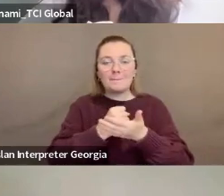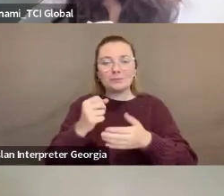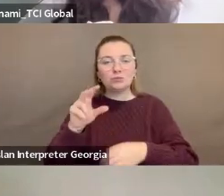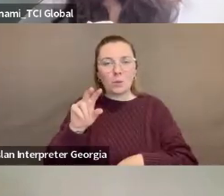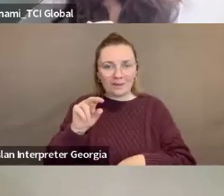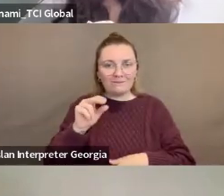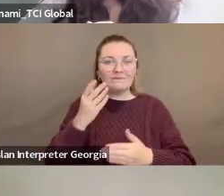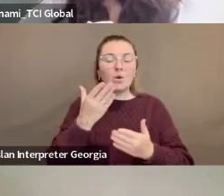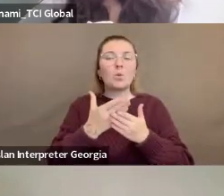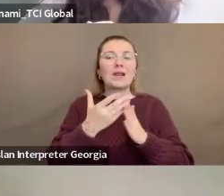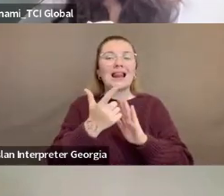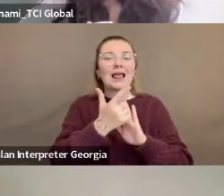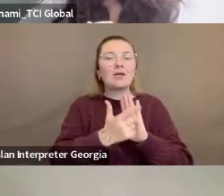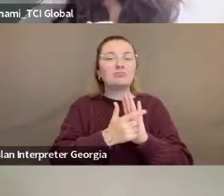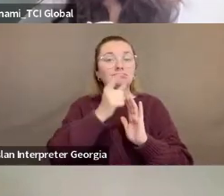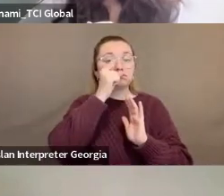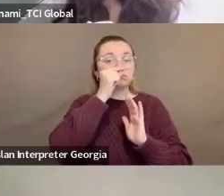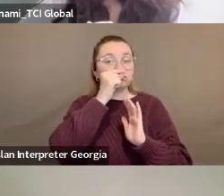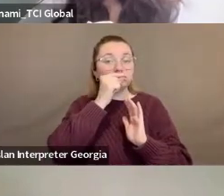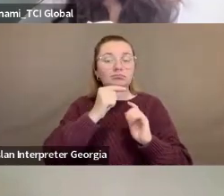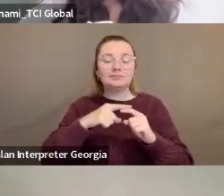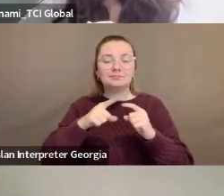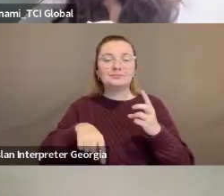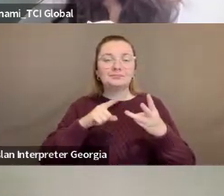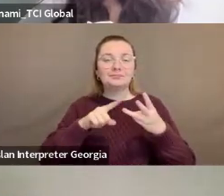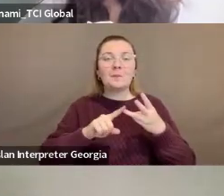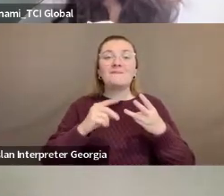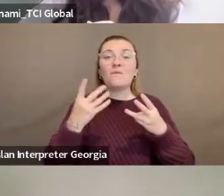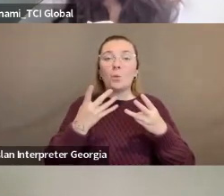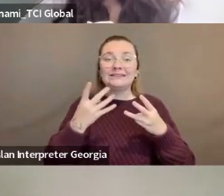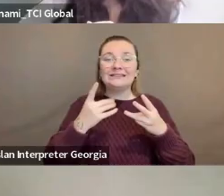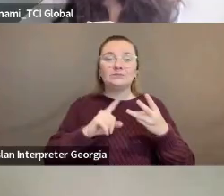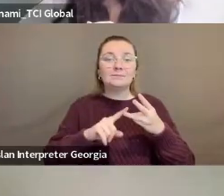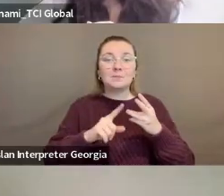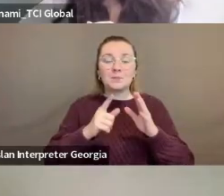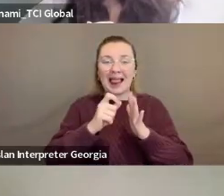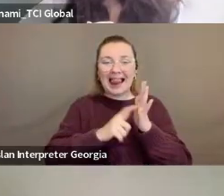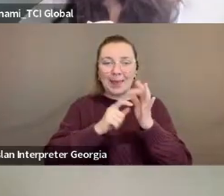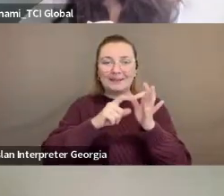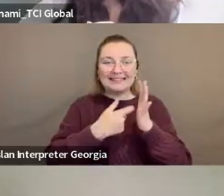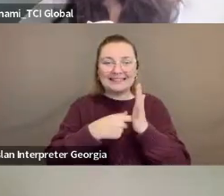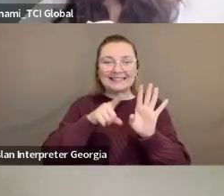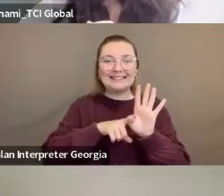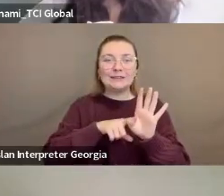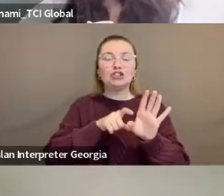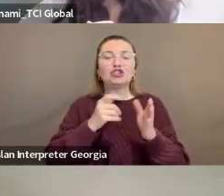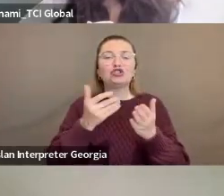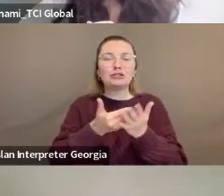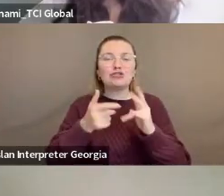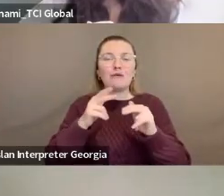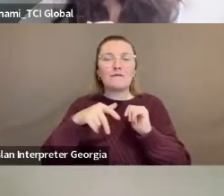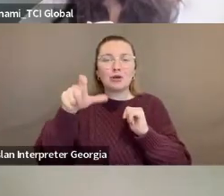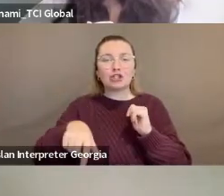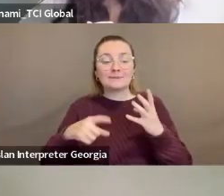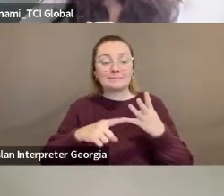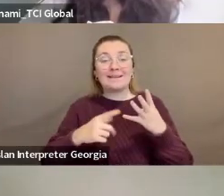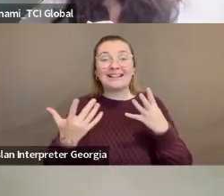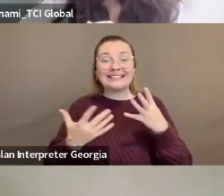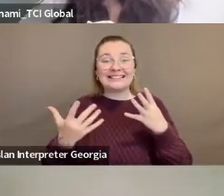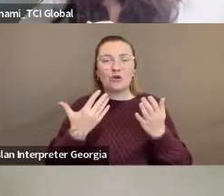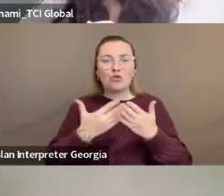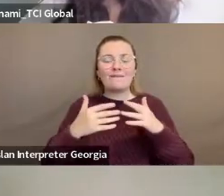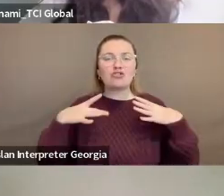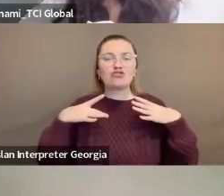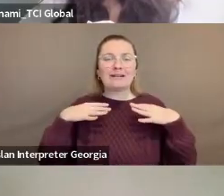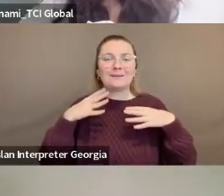legal capacity. Article 14 on liberty and security of person. Article 15 on